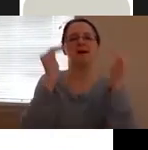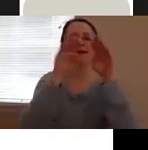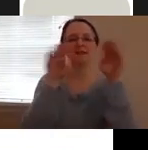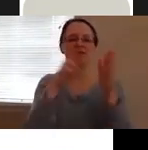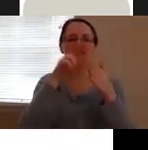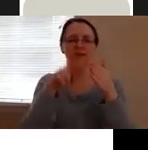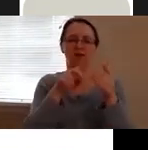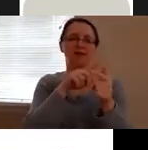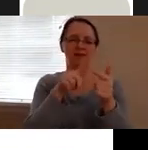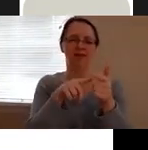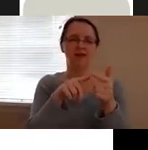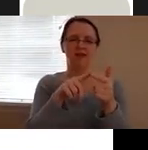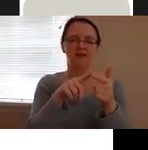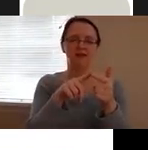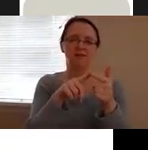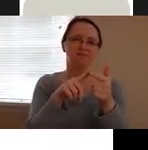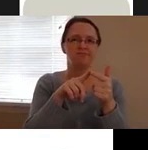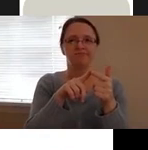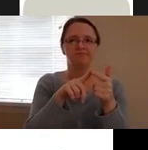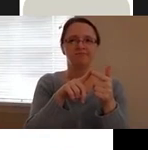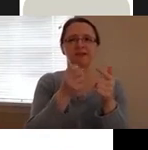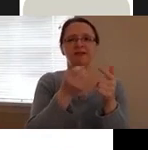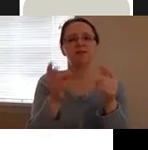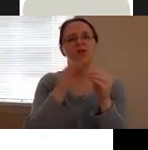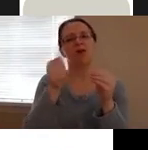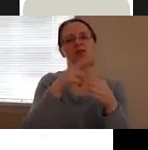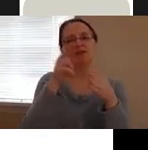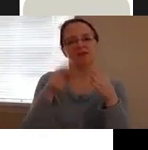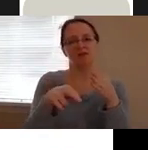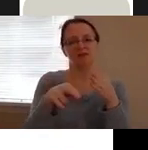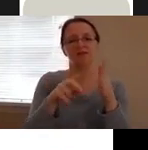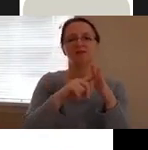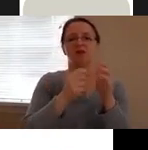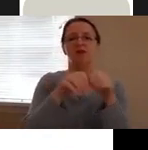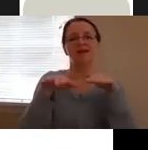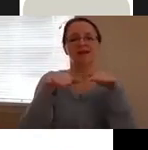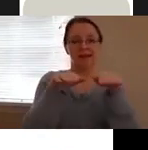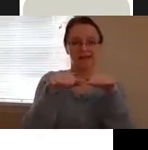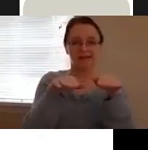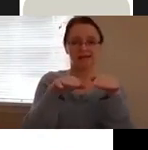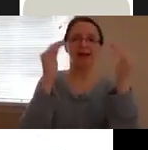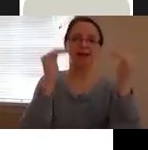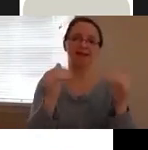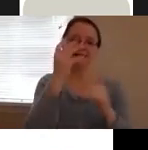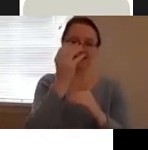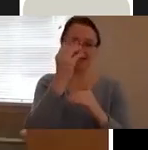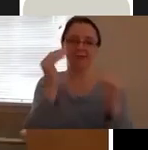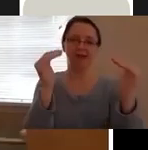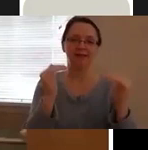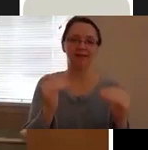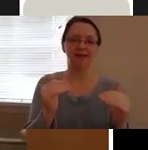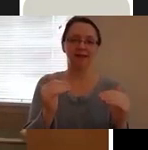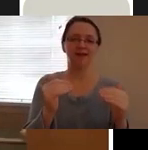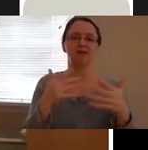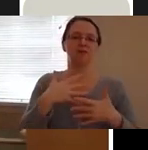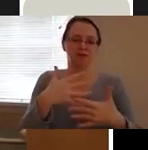can get into few other results that are, so we start with gait, and then we get to sleep, and then we get to respiration, and